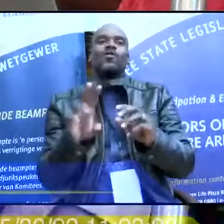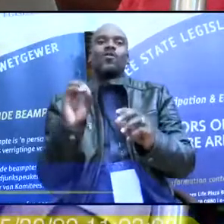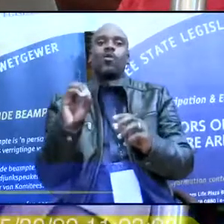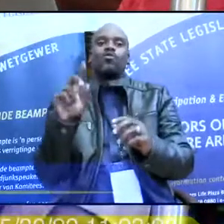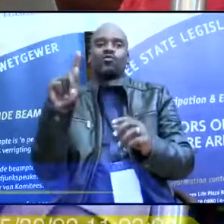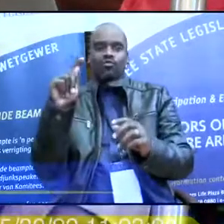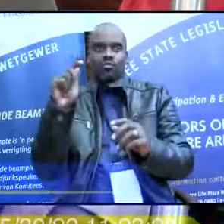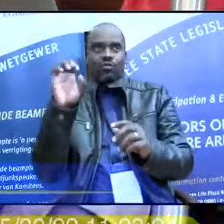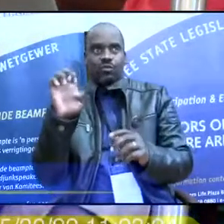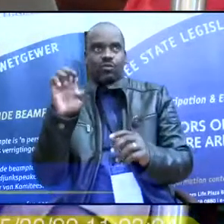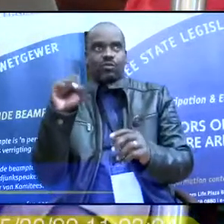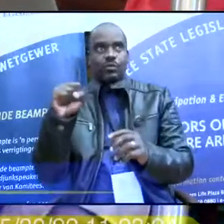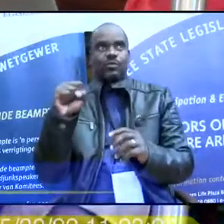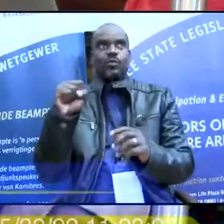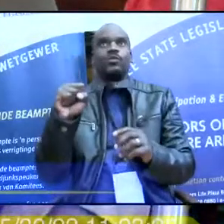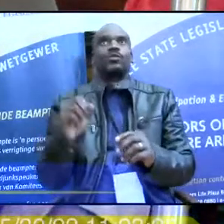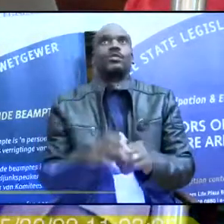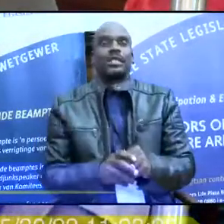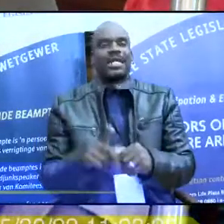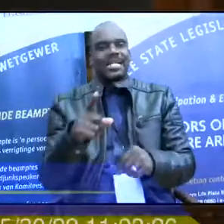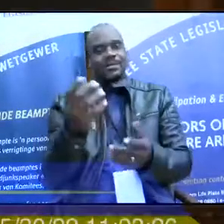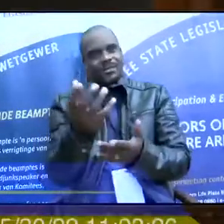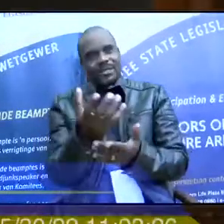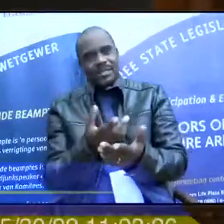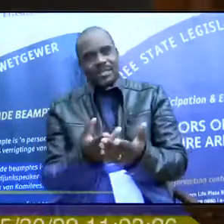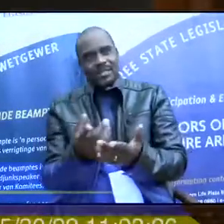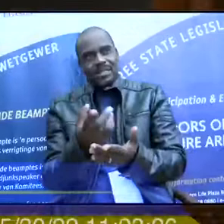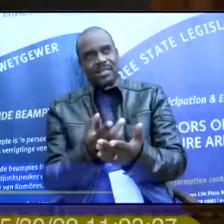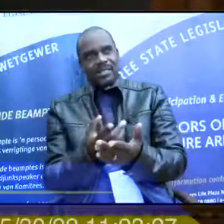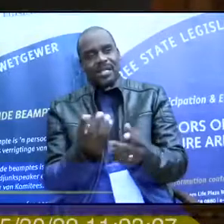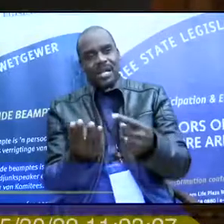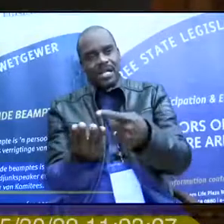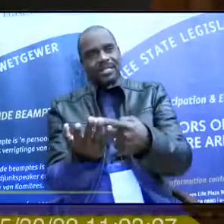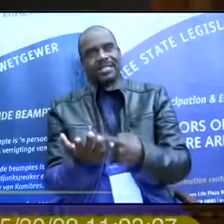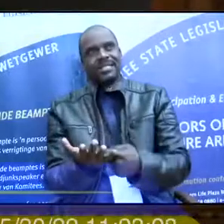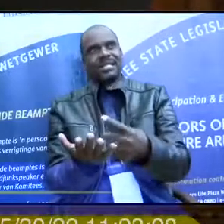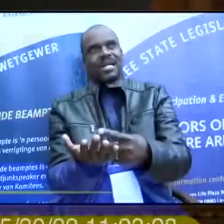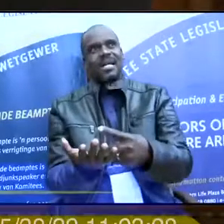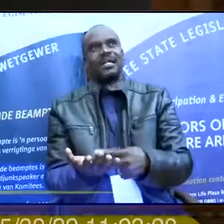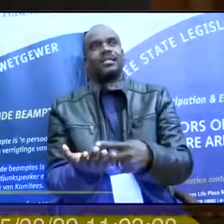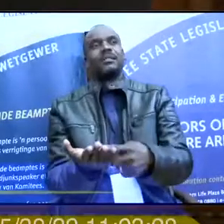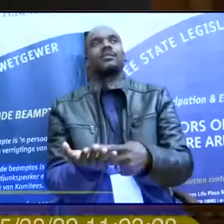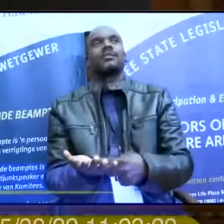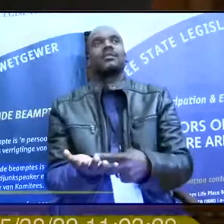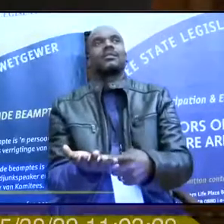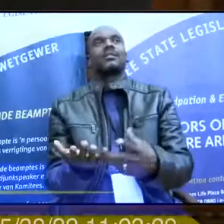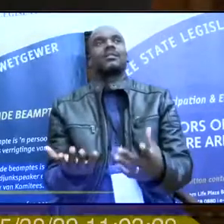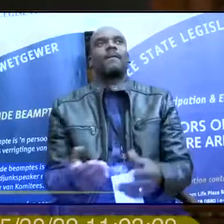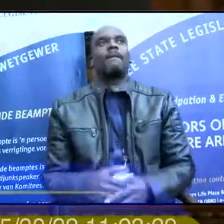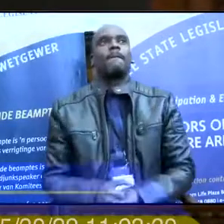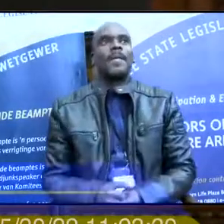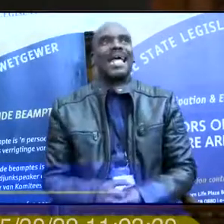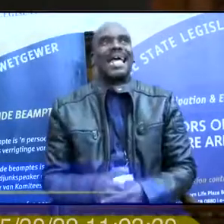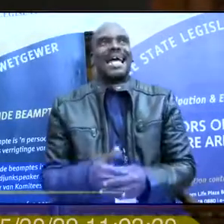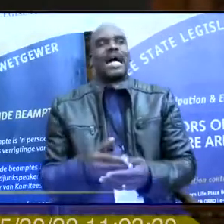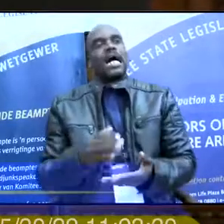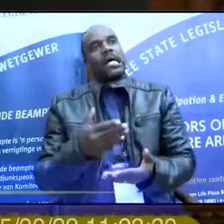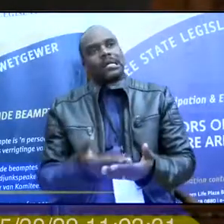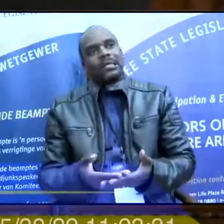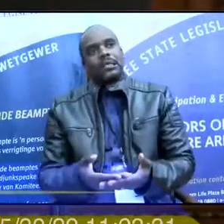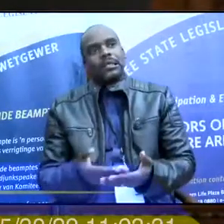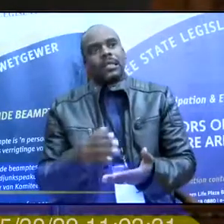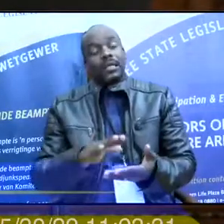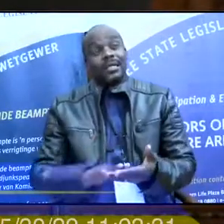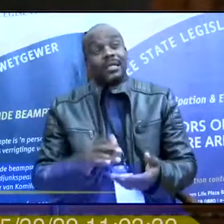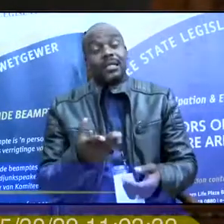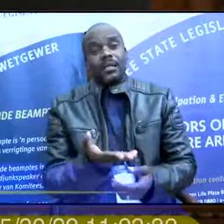this province and part of our discussions at a broad level was drivers and i'm going to raise issues